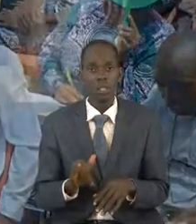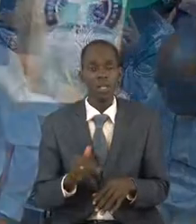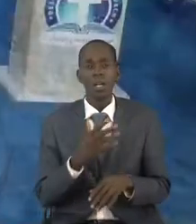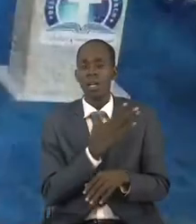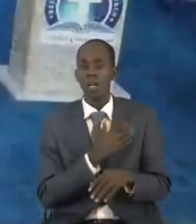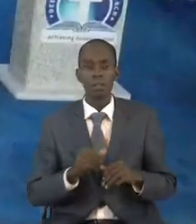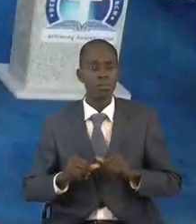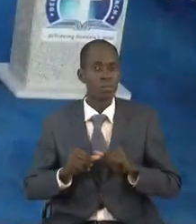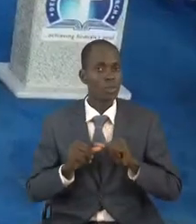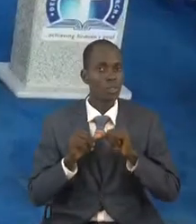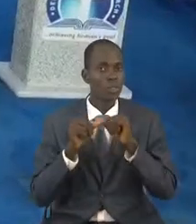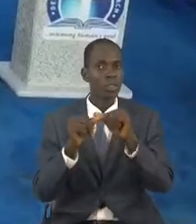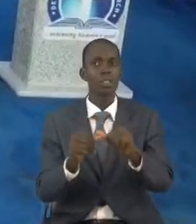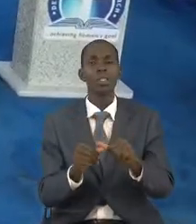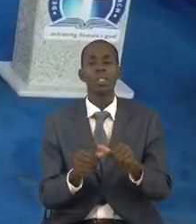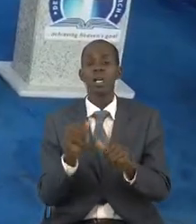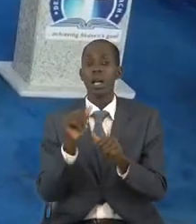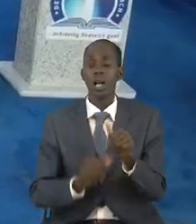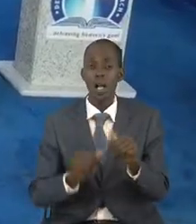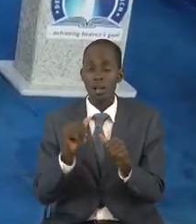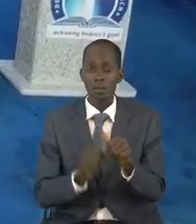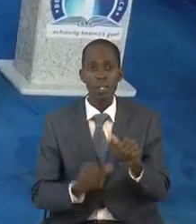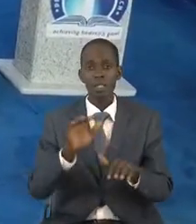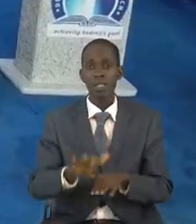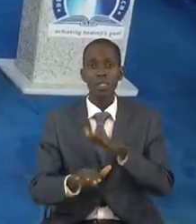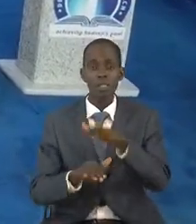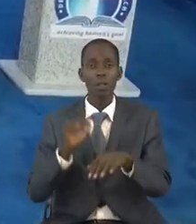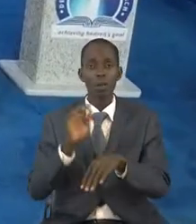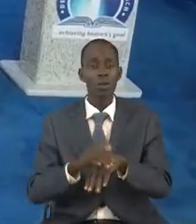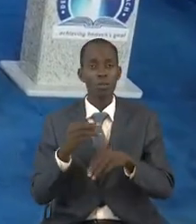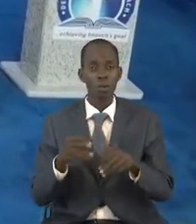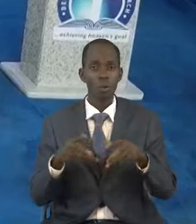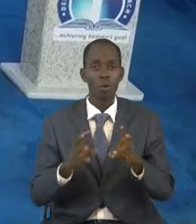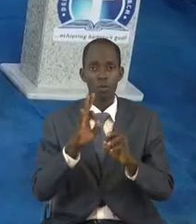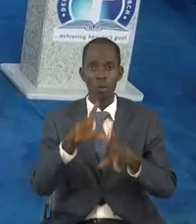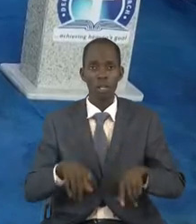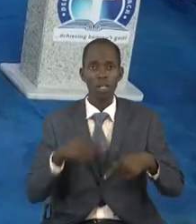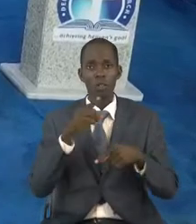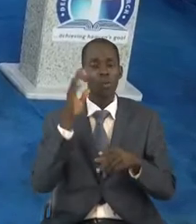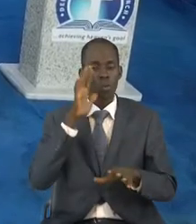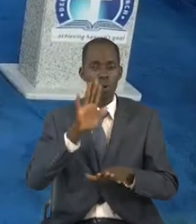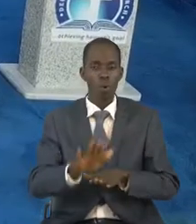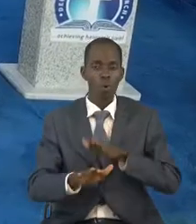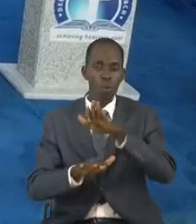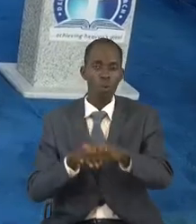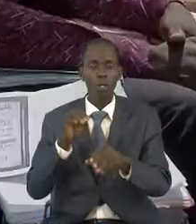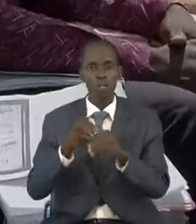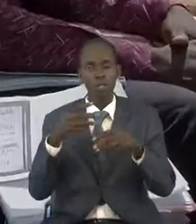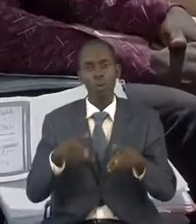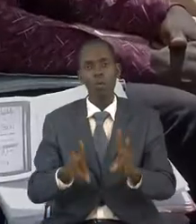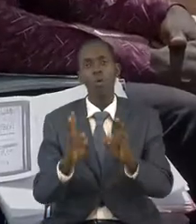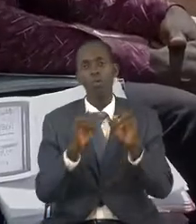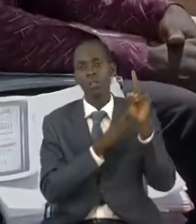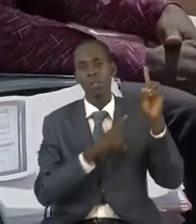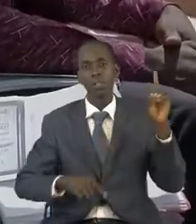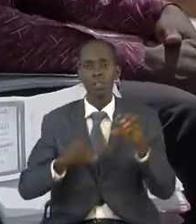perseveringly, every step of the way in your life, you will walk in the way of the Lord in Jesus' name.